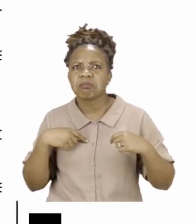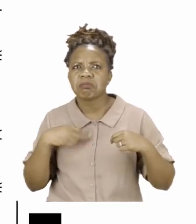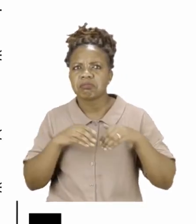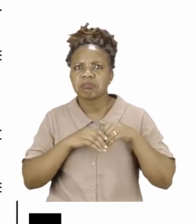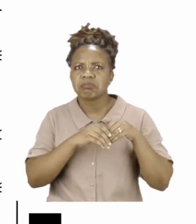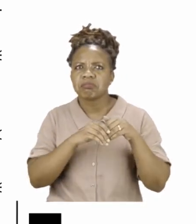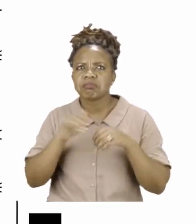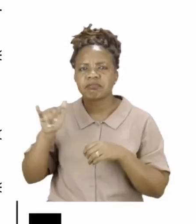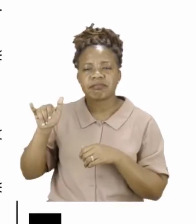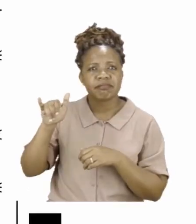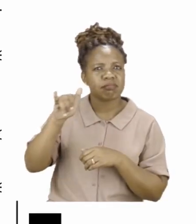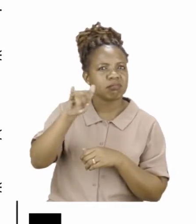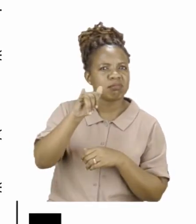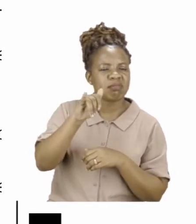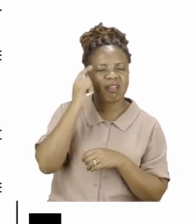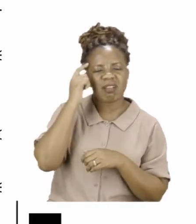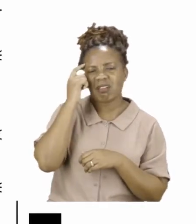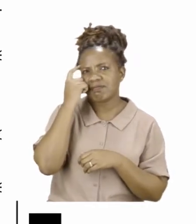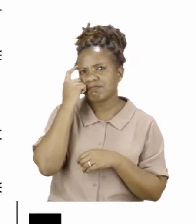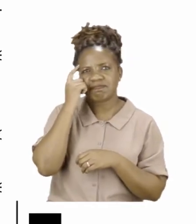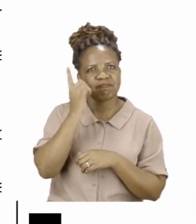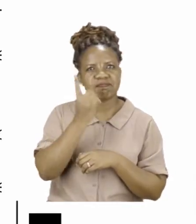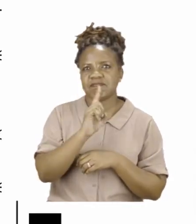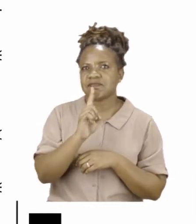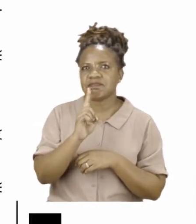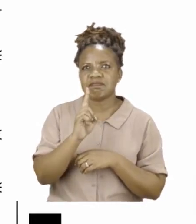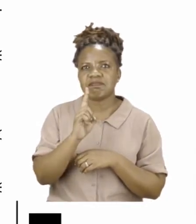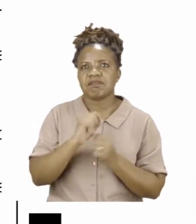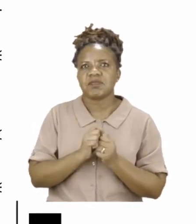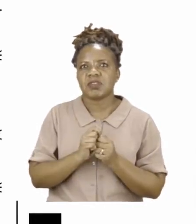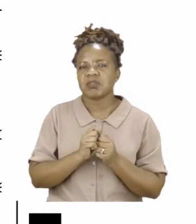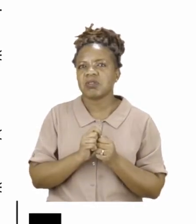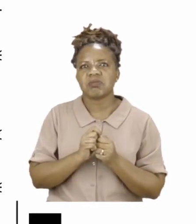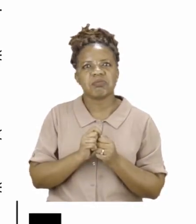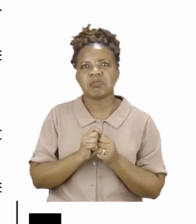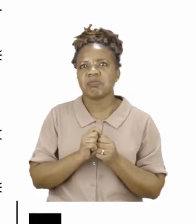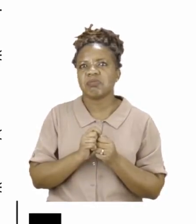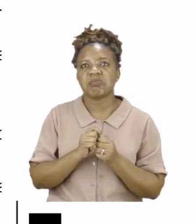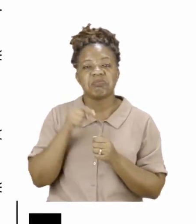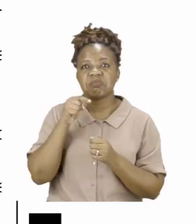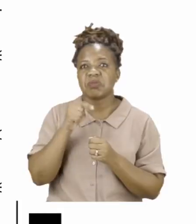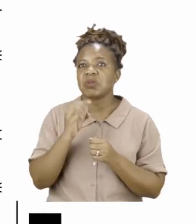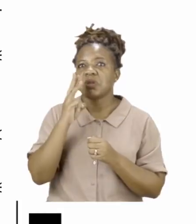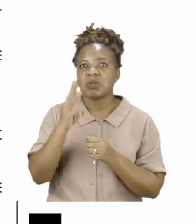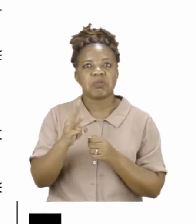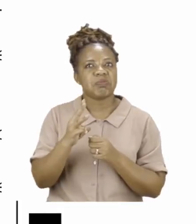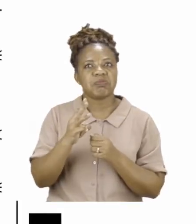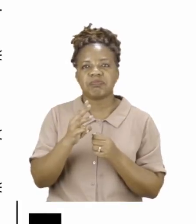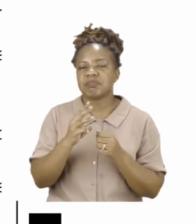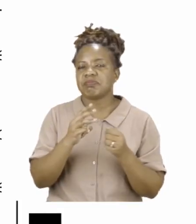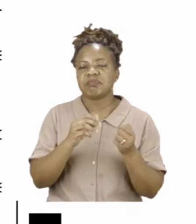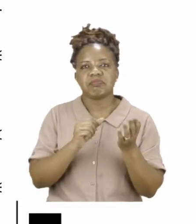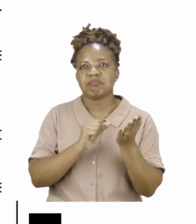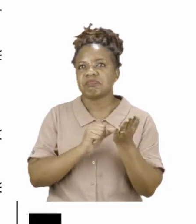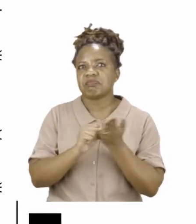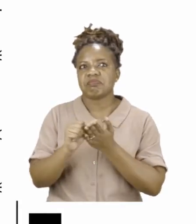cost too much. Could we travel by bicycle? What? Are